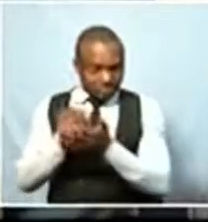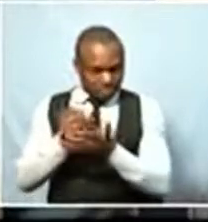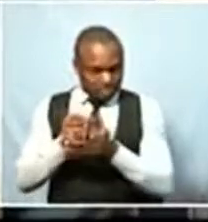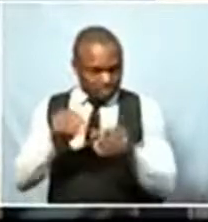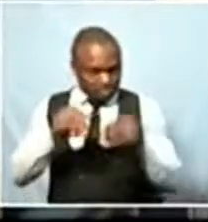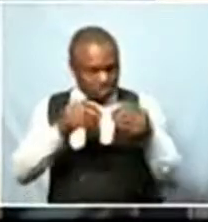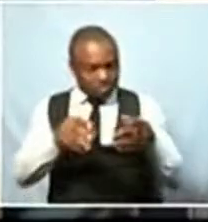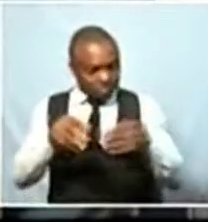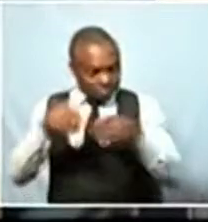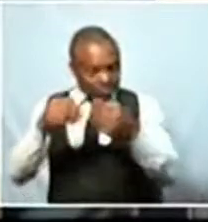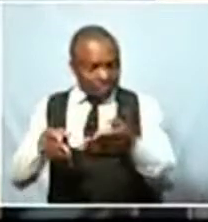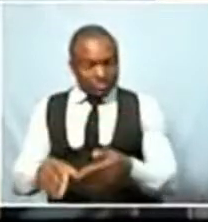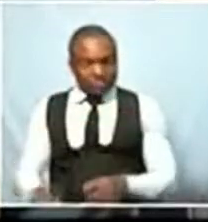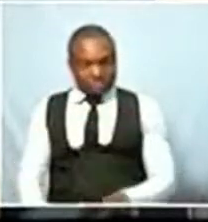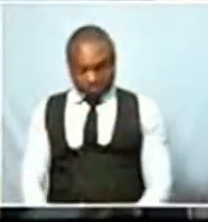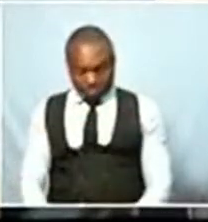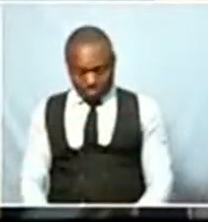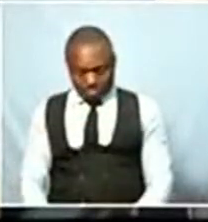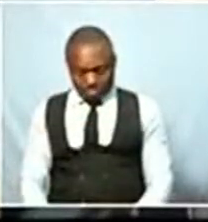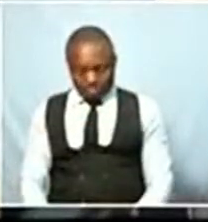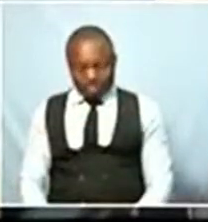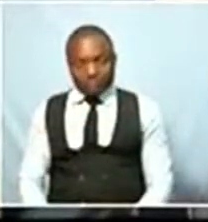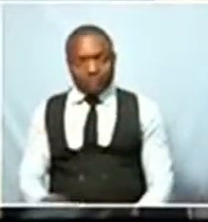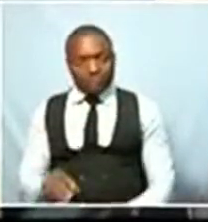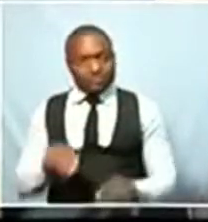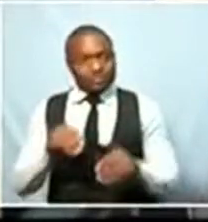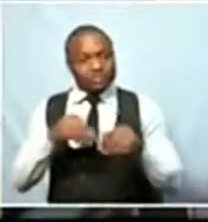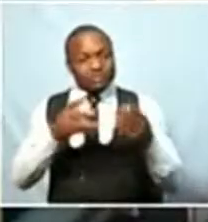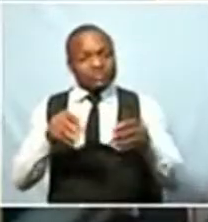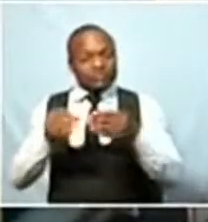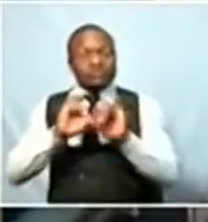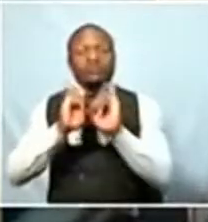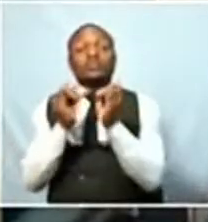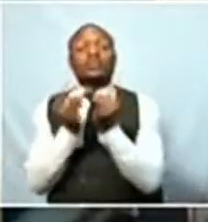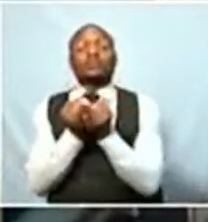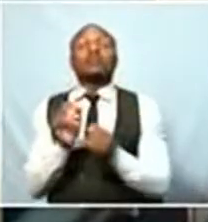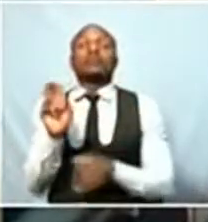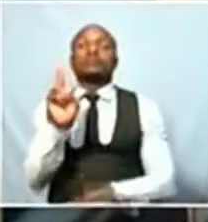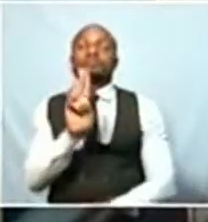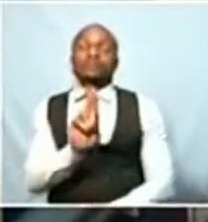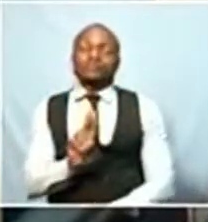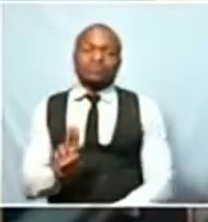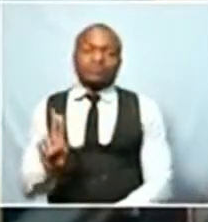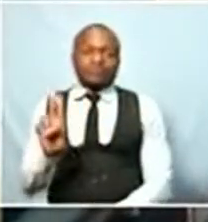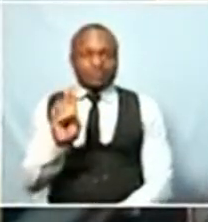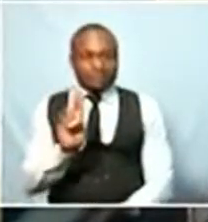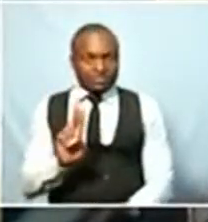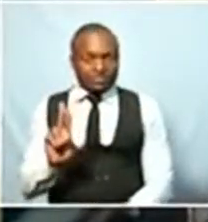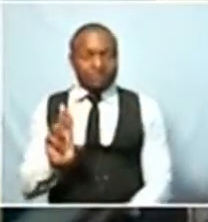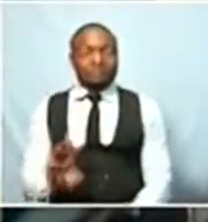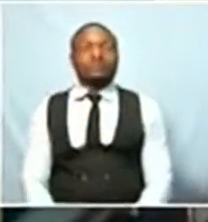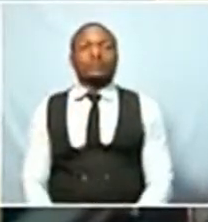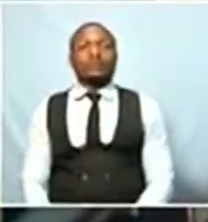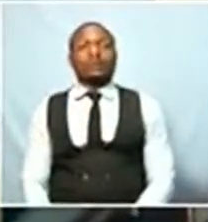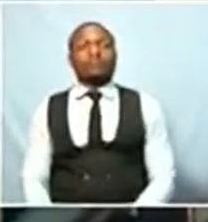expenditure to spending agencies is utilized.